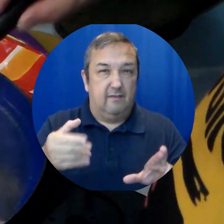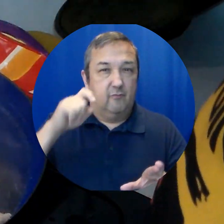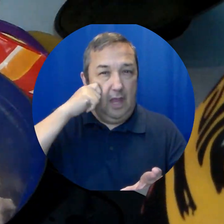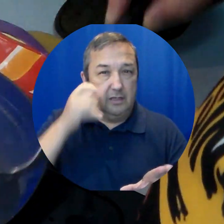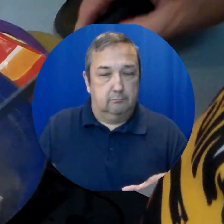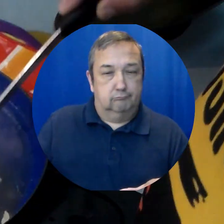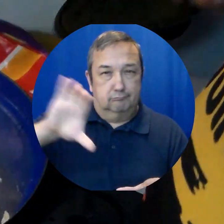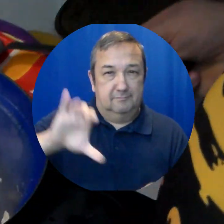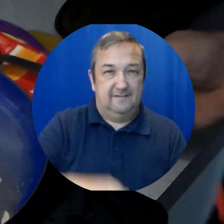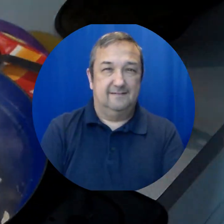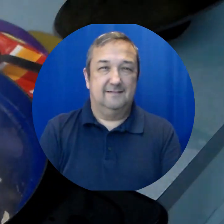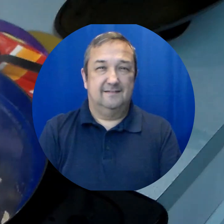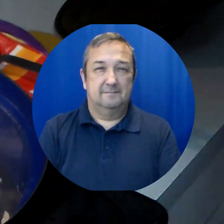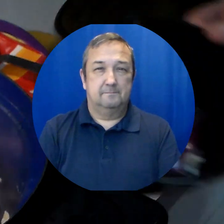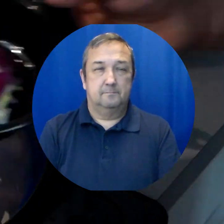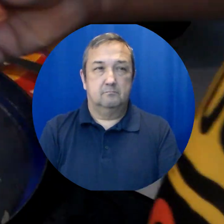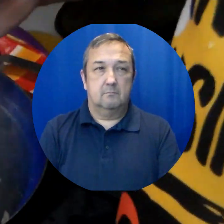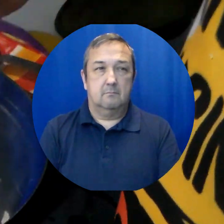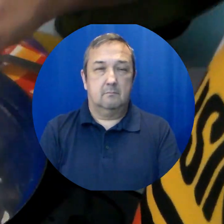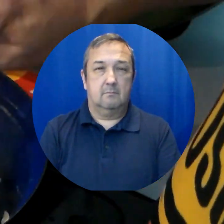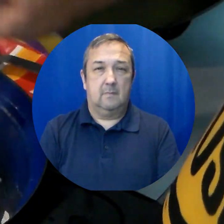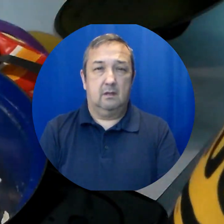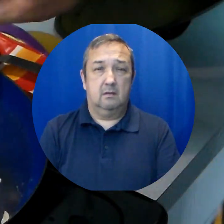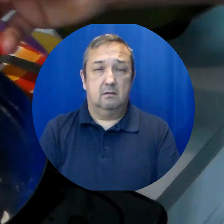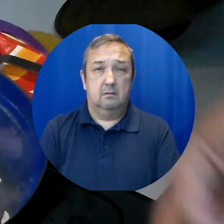that, it's time to add the onions.